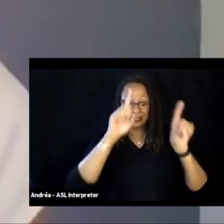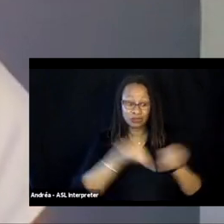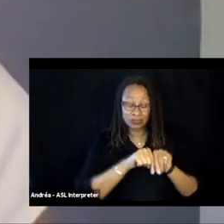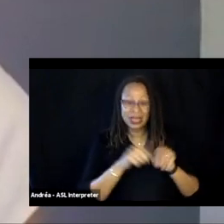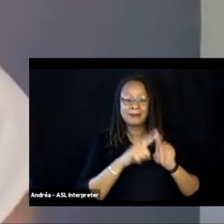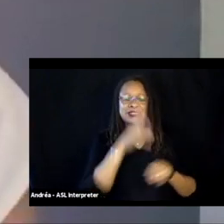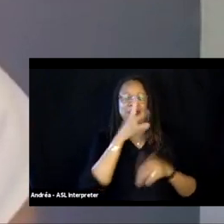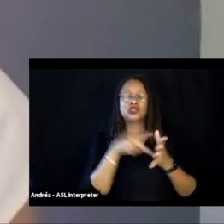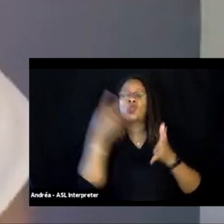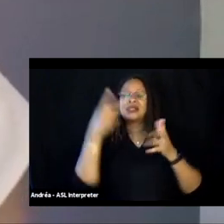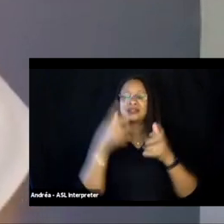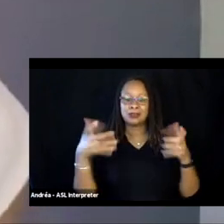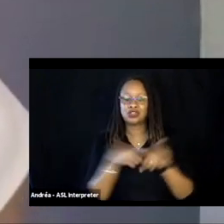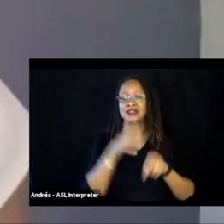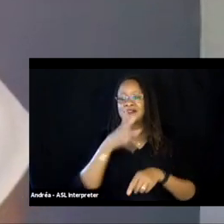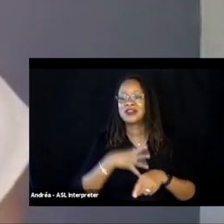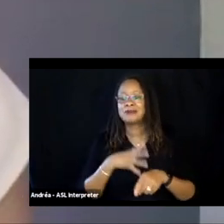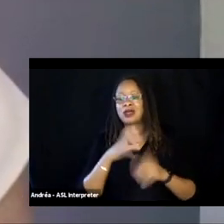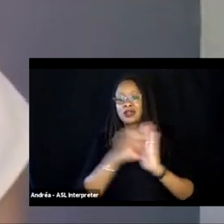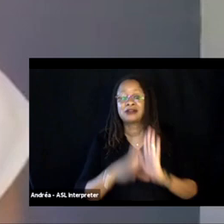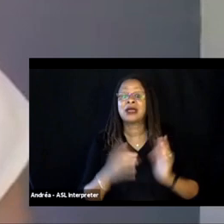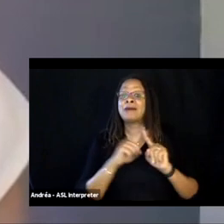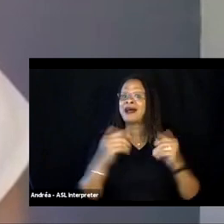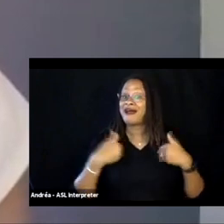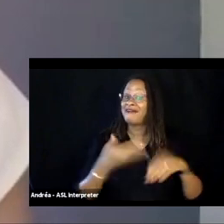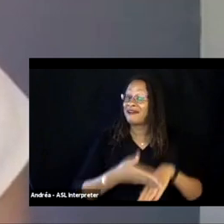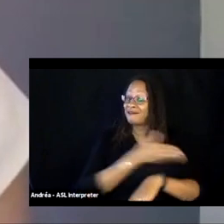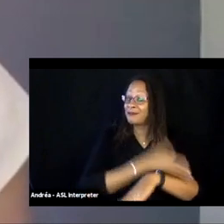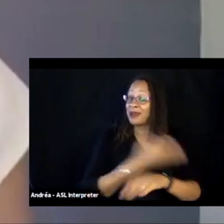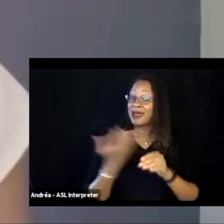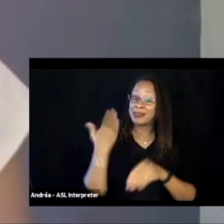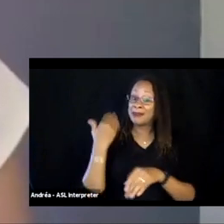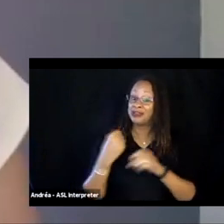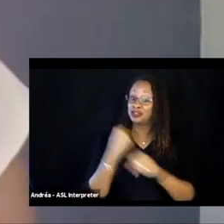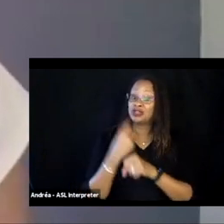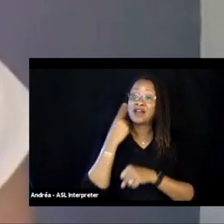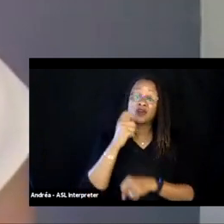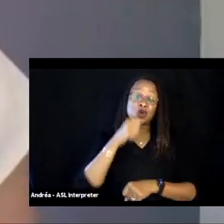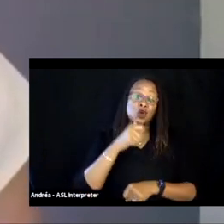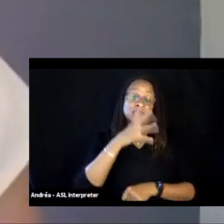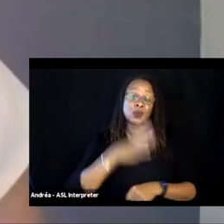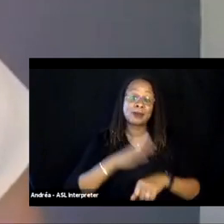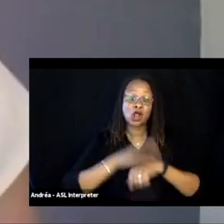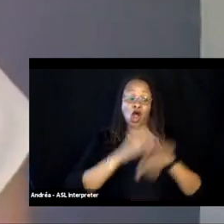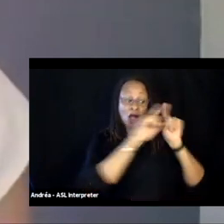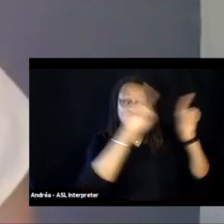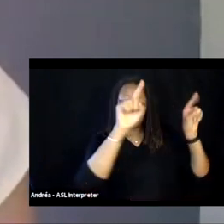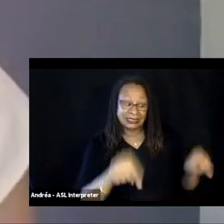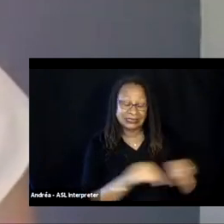characters. But there has been some improvement. In the past year, for girls and women on screen, we've